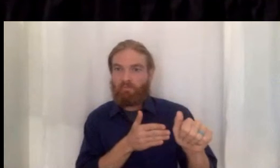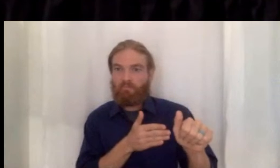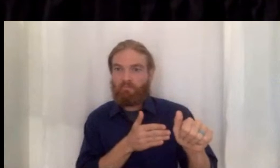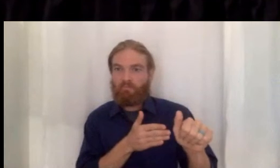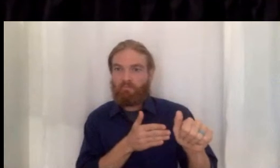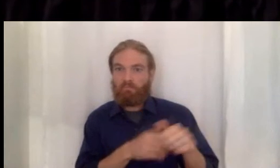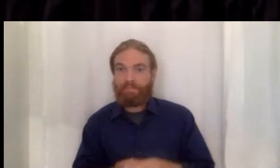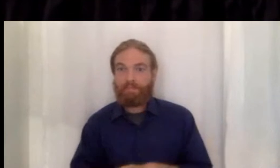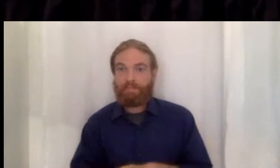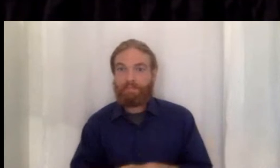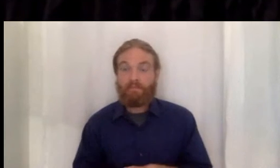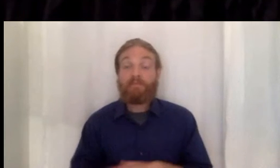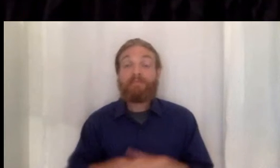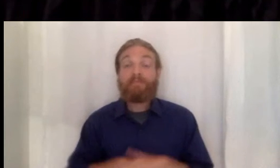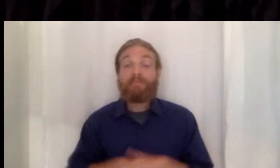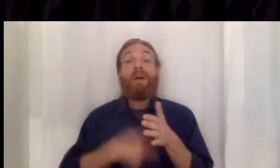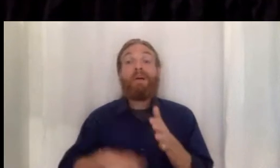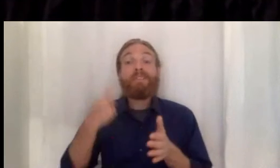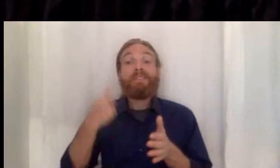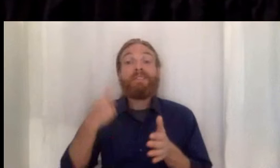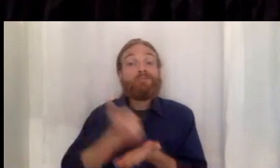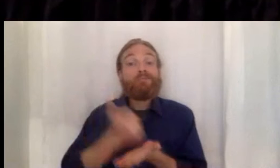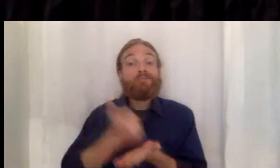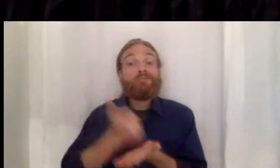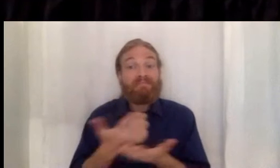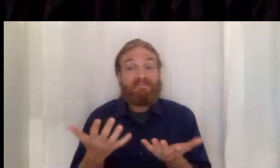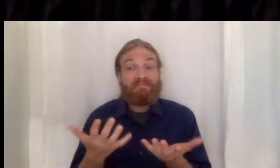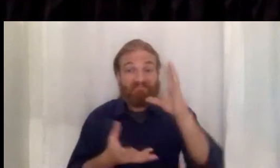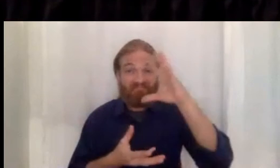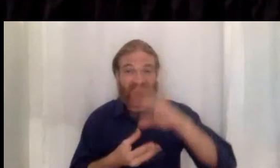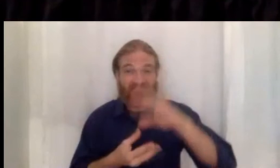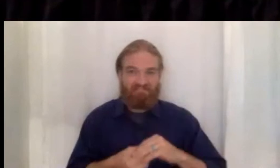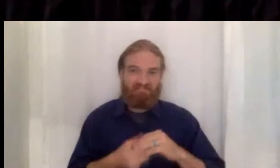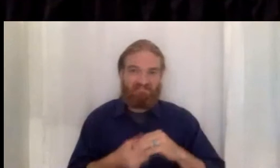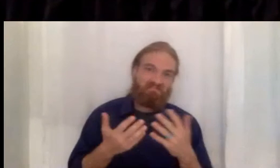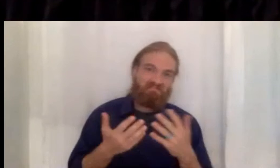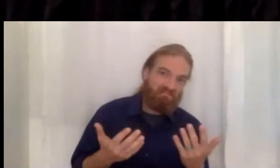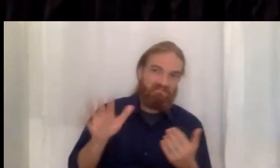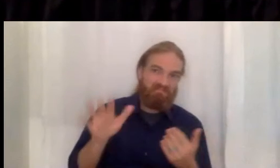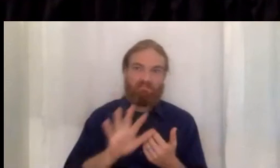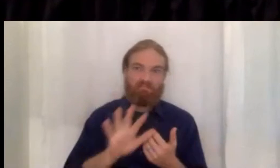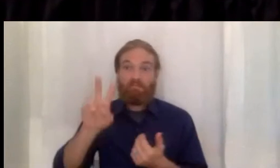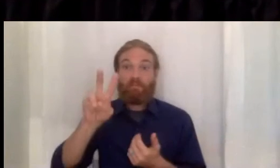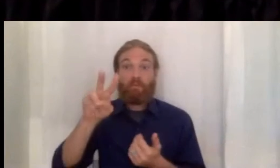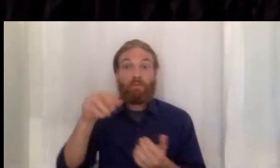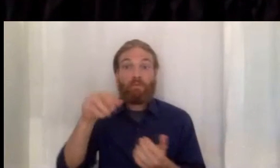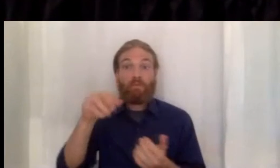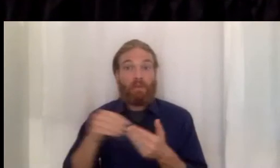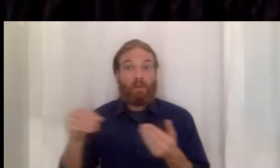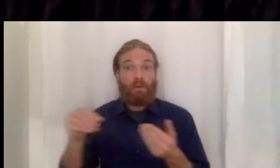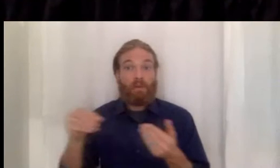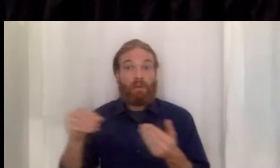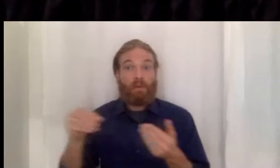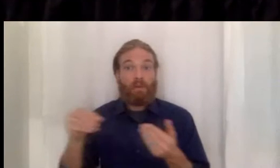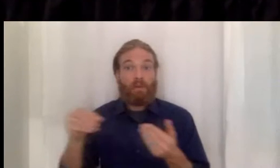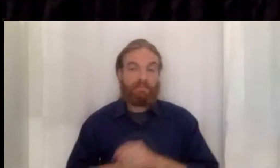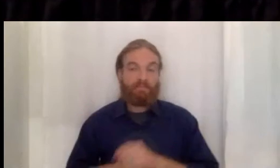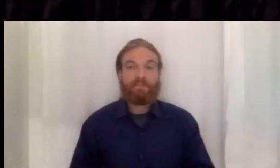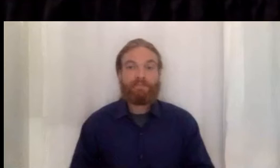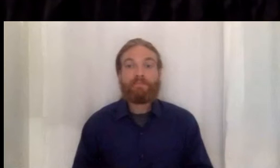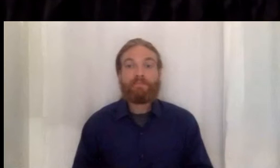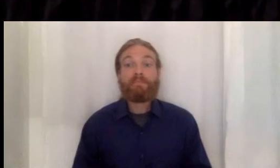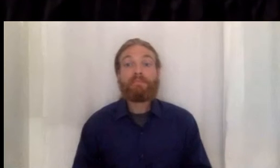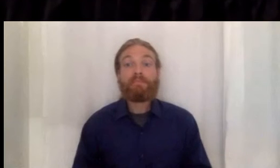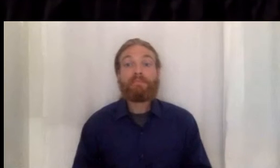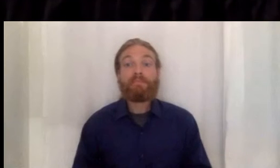around a little over $2,000. So you can see that the old saying of an ounce of prevention is worth a